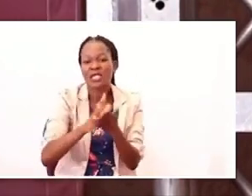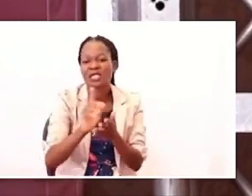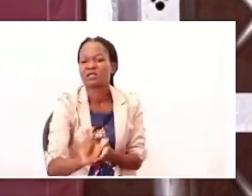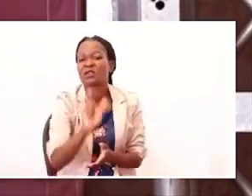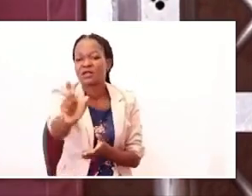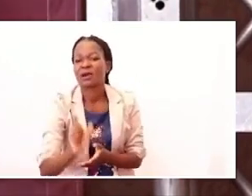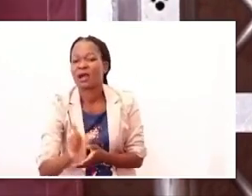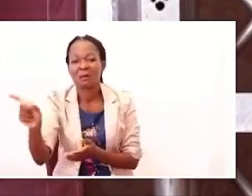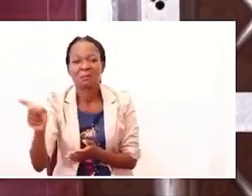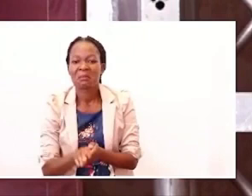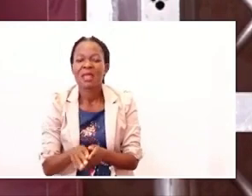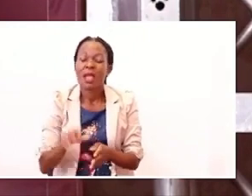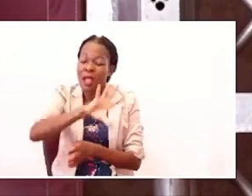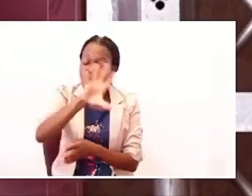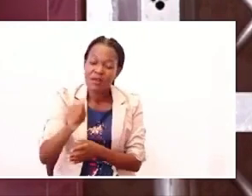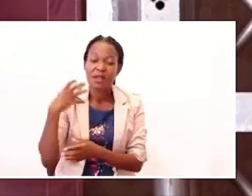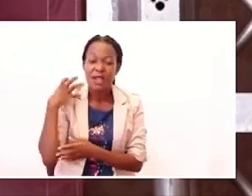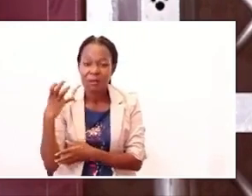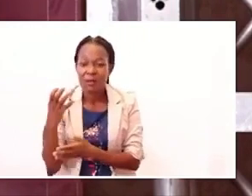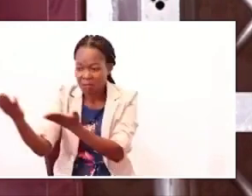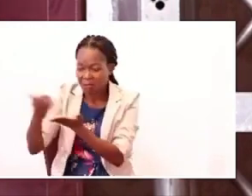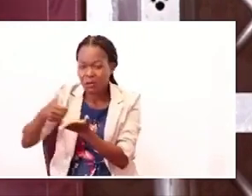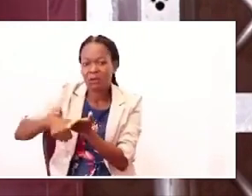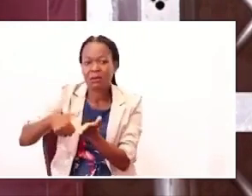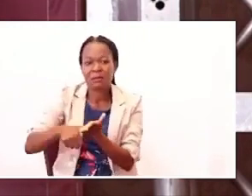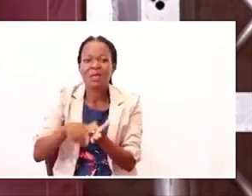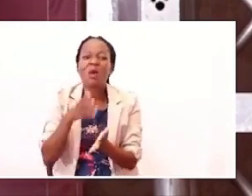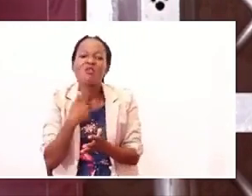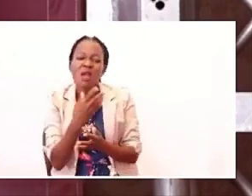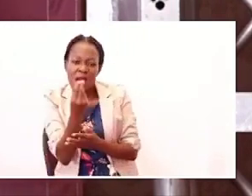African governments are borrowing in order to subsidize consumption,